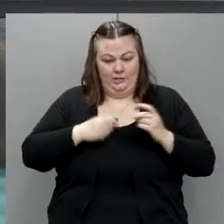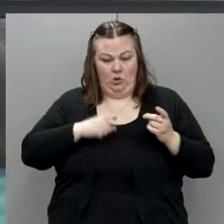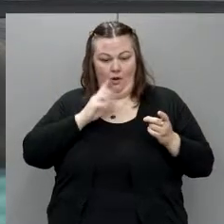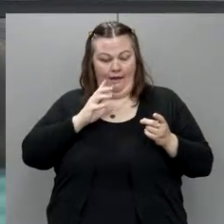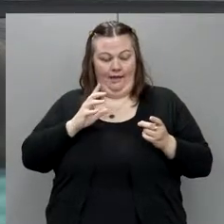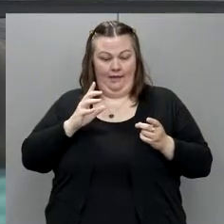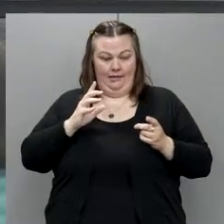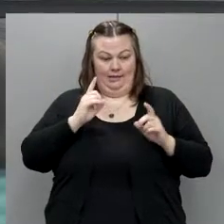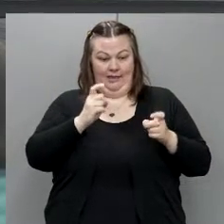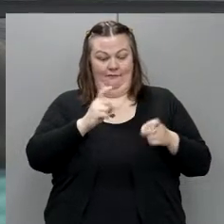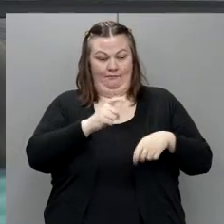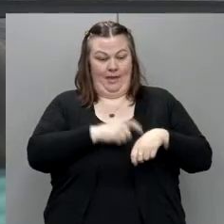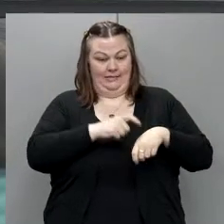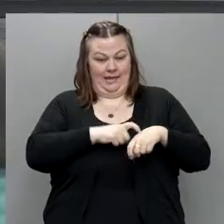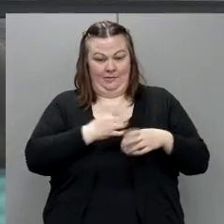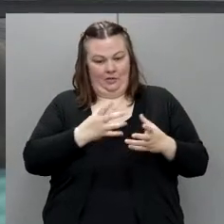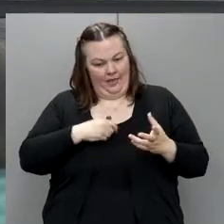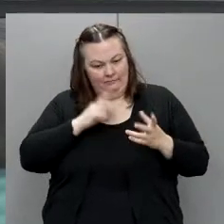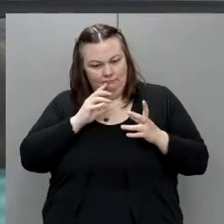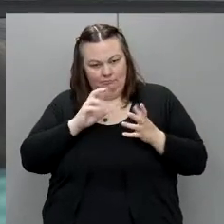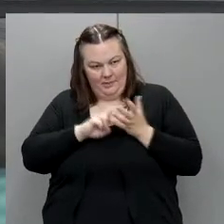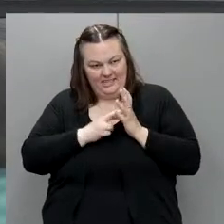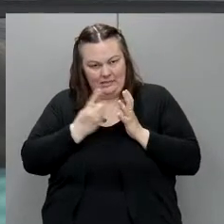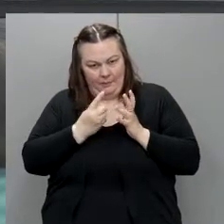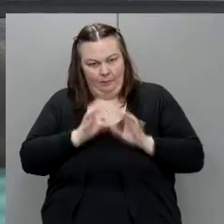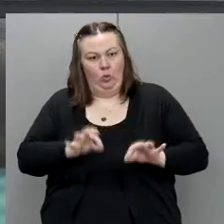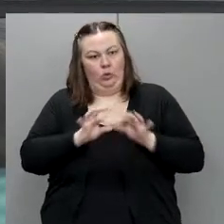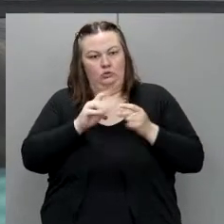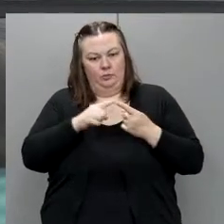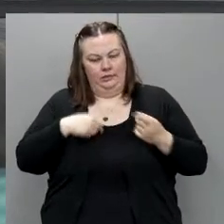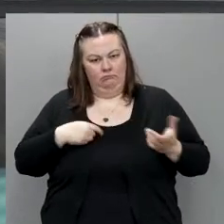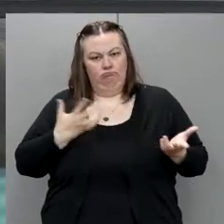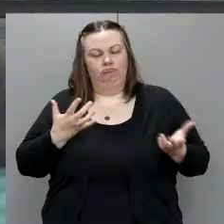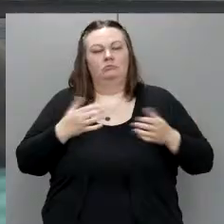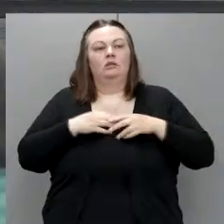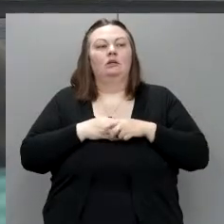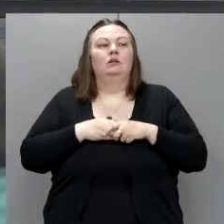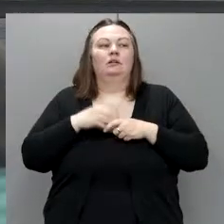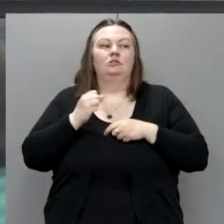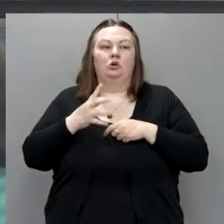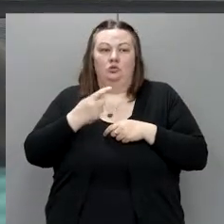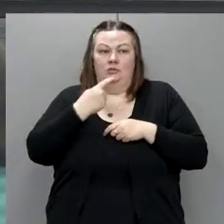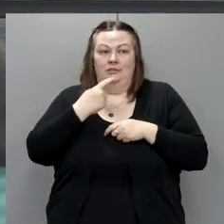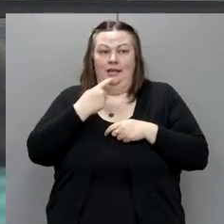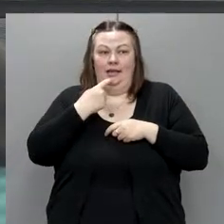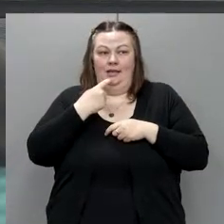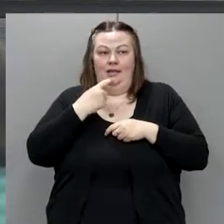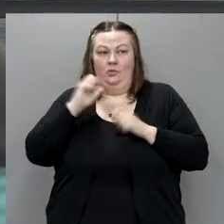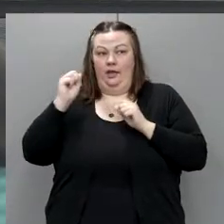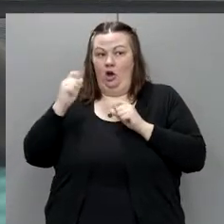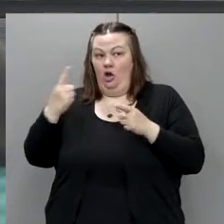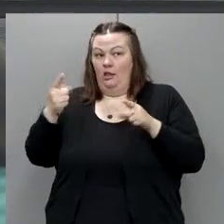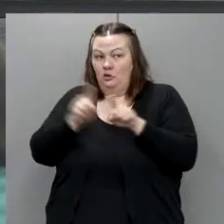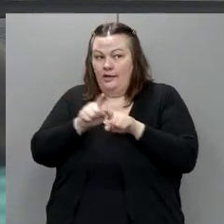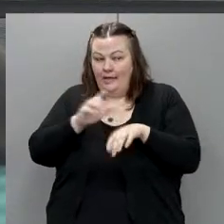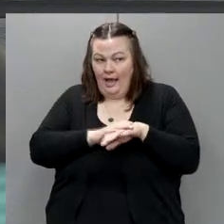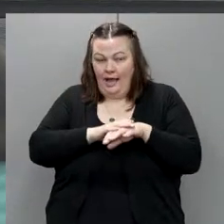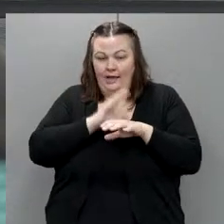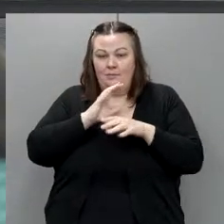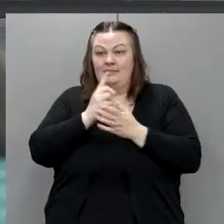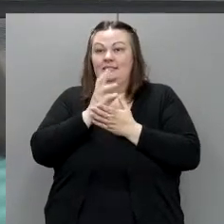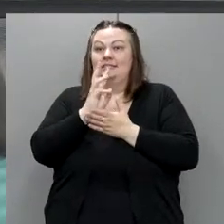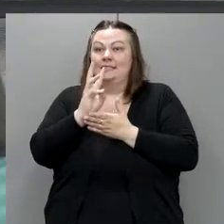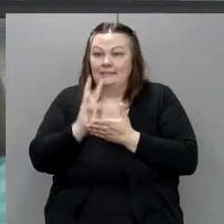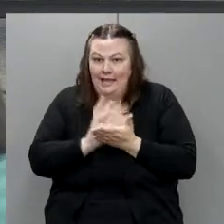to means something to me. So to say that what we all agreed upon and spent 6